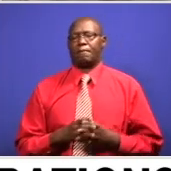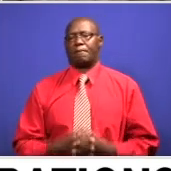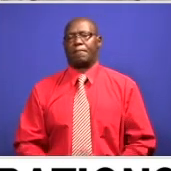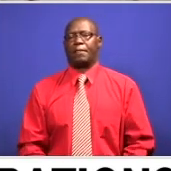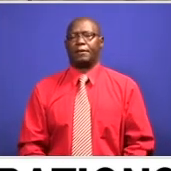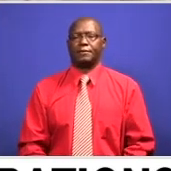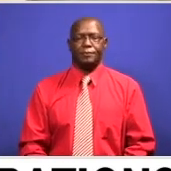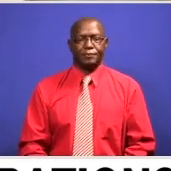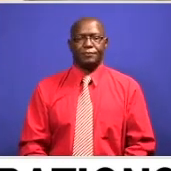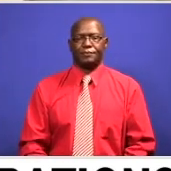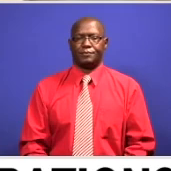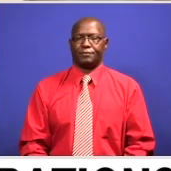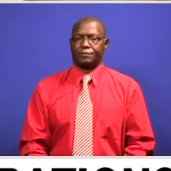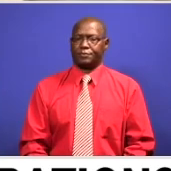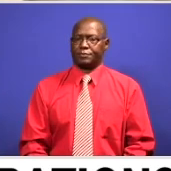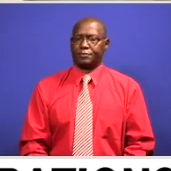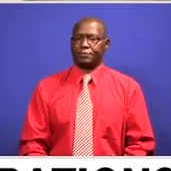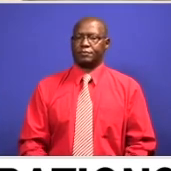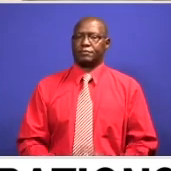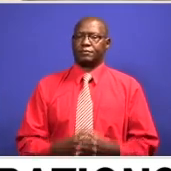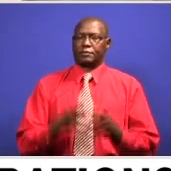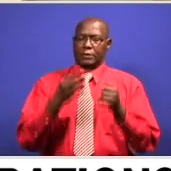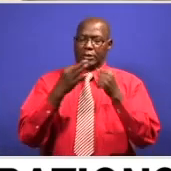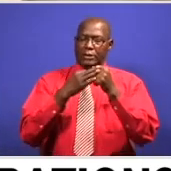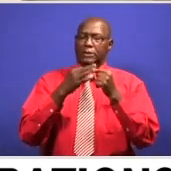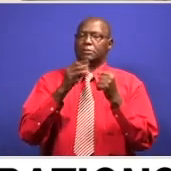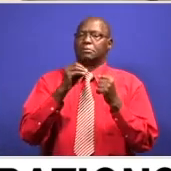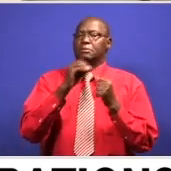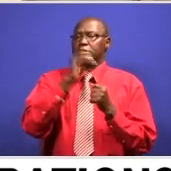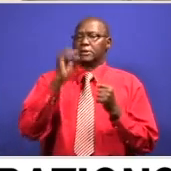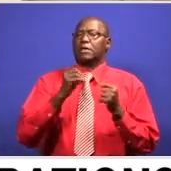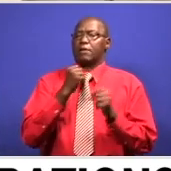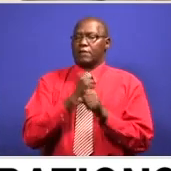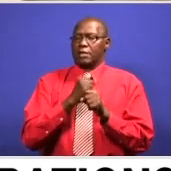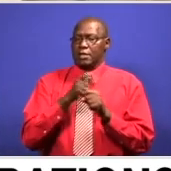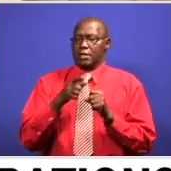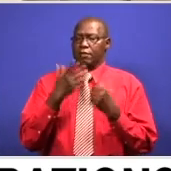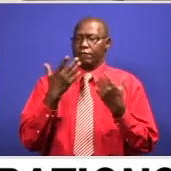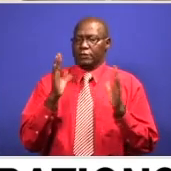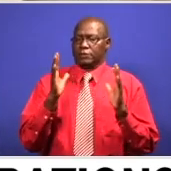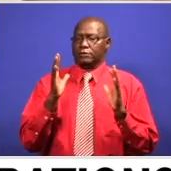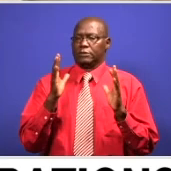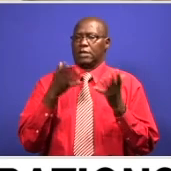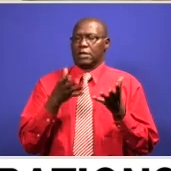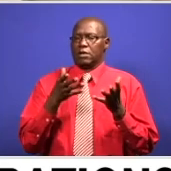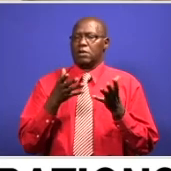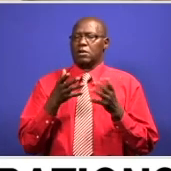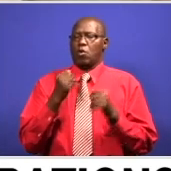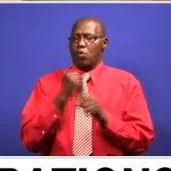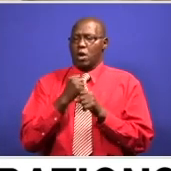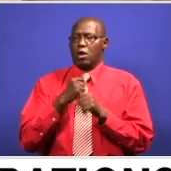We have done, let's say, 80%, more than 80%. Now it's going on, work is